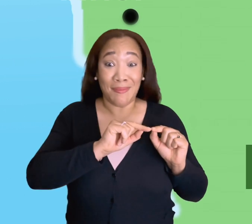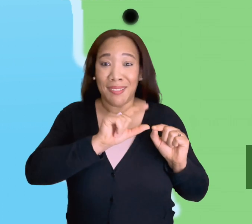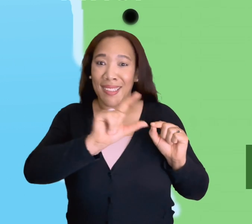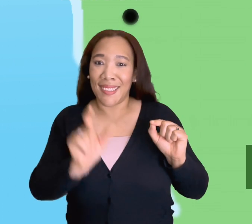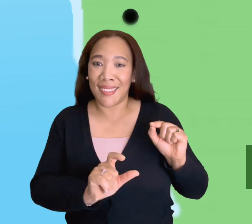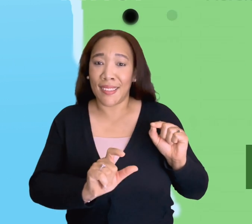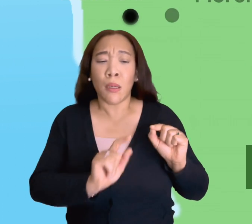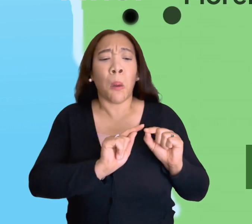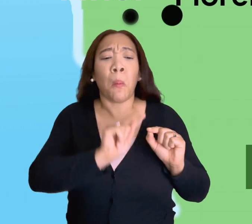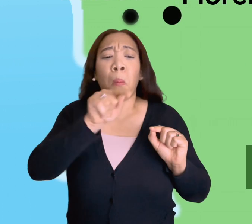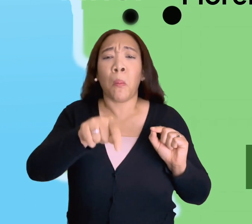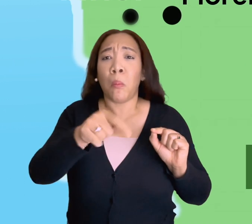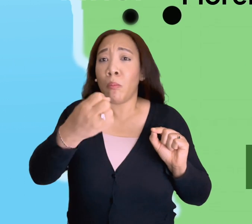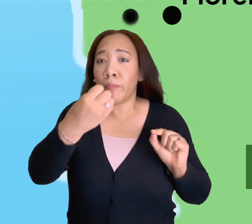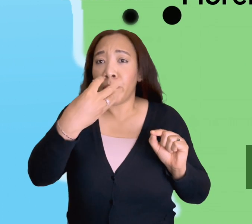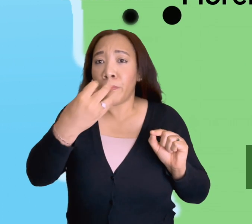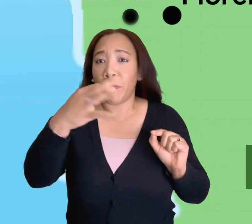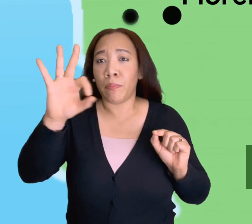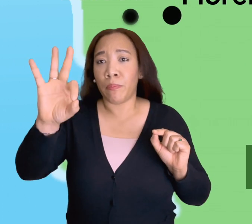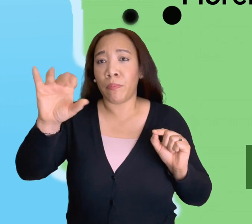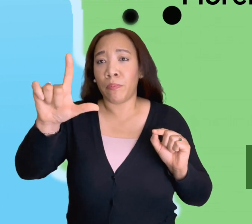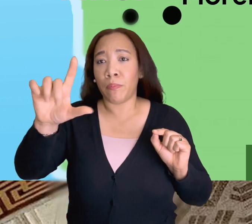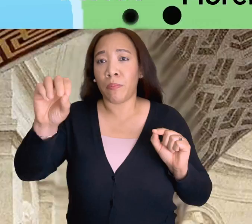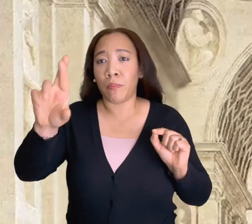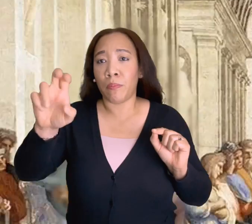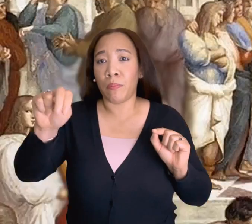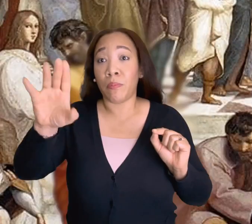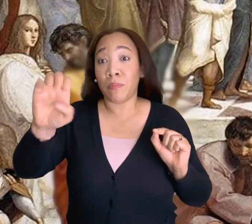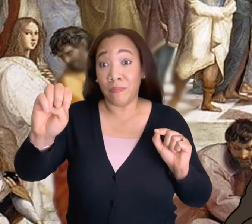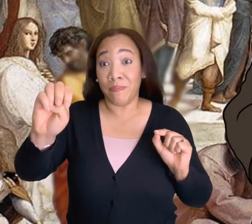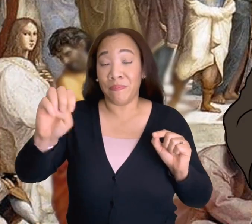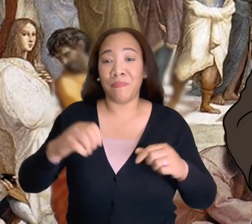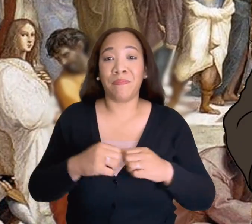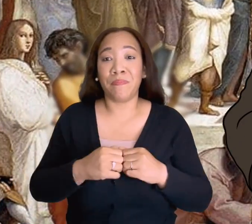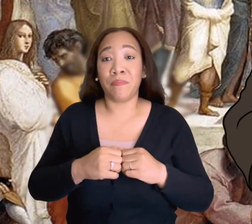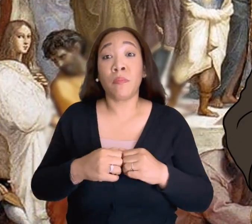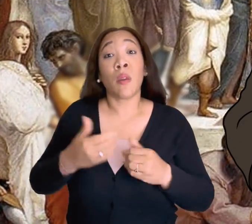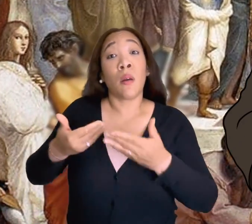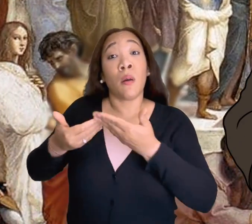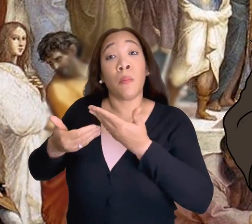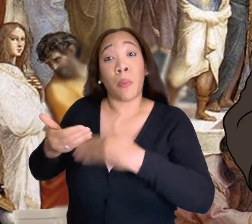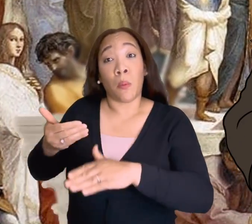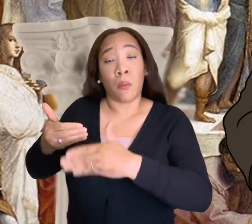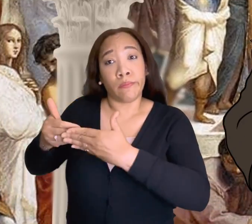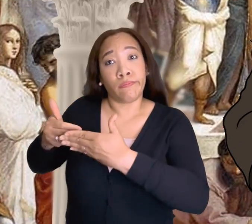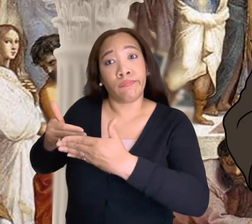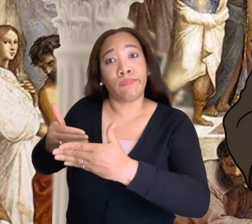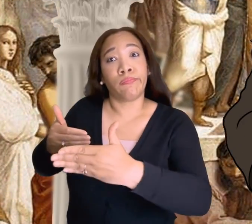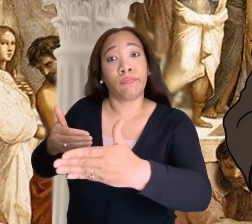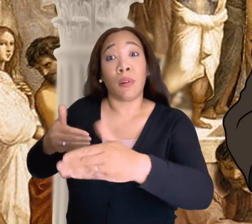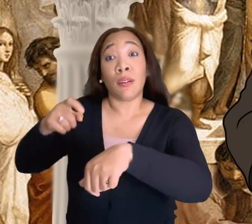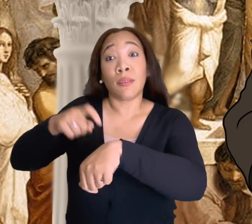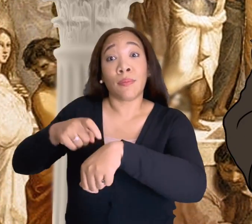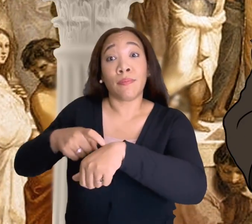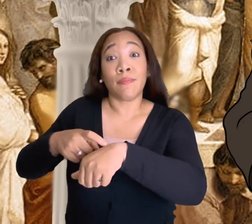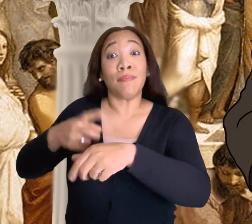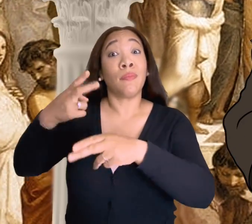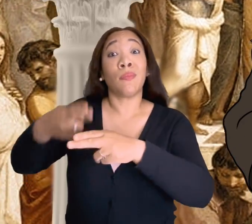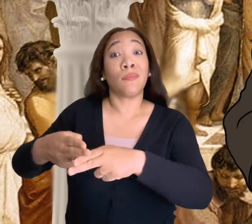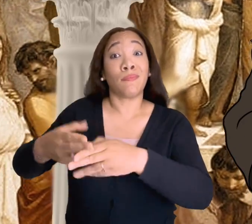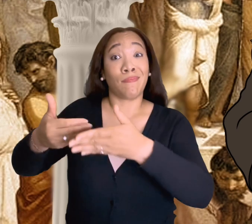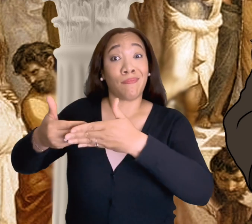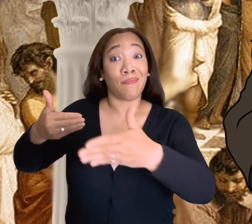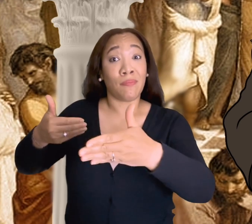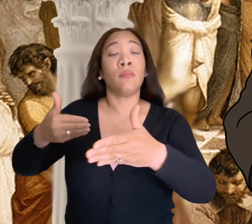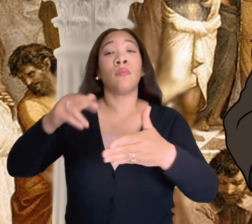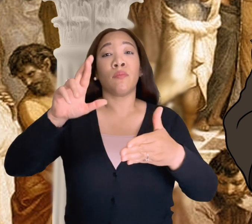Italy, which is just outside of Florence. He was born and lived during a time called the Renaissance period,